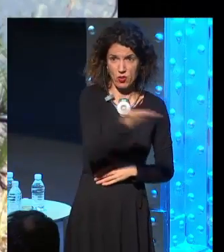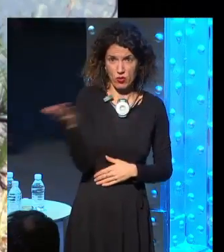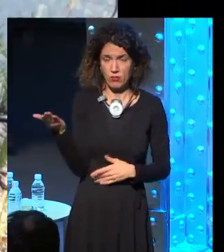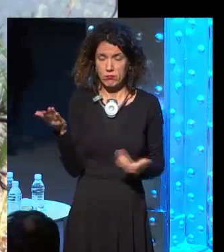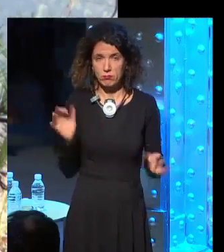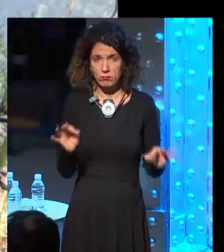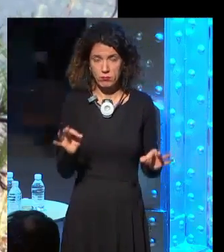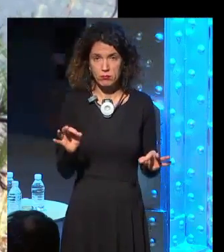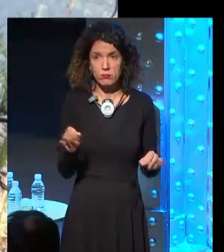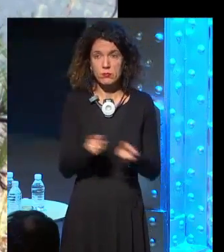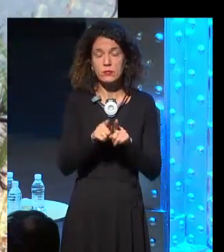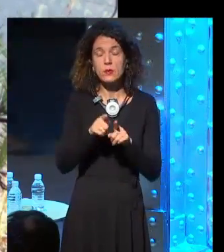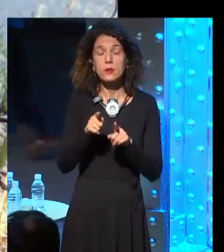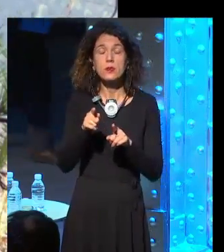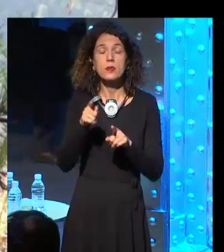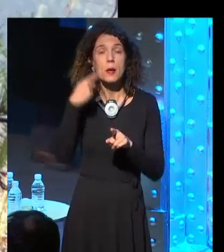deep contentment,